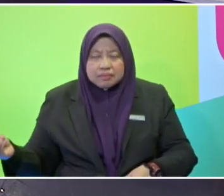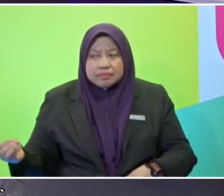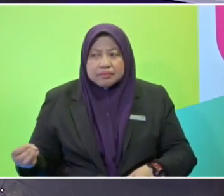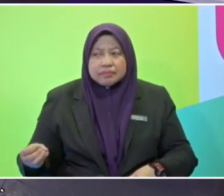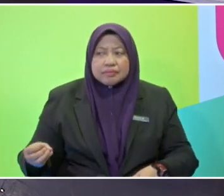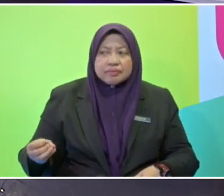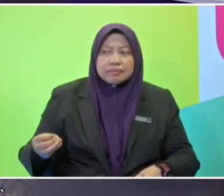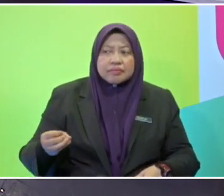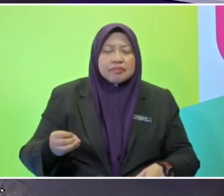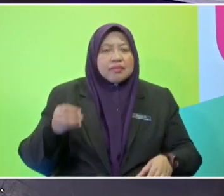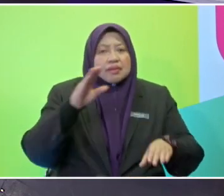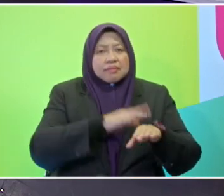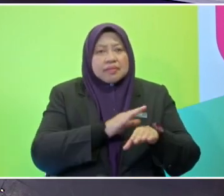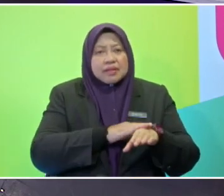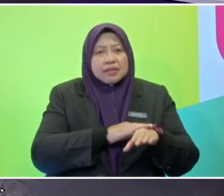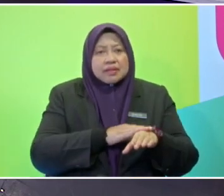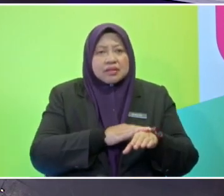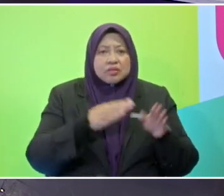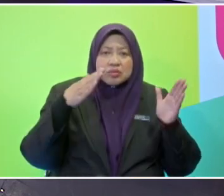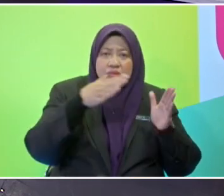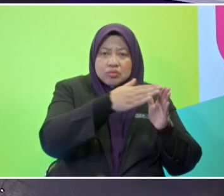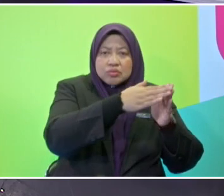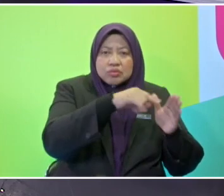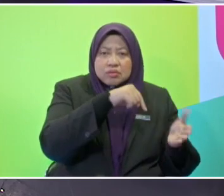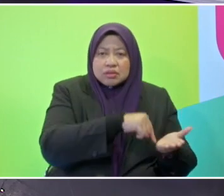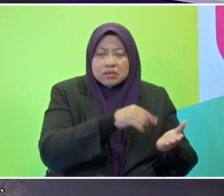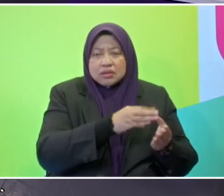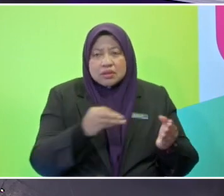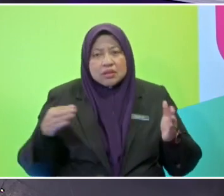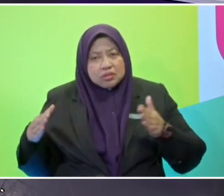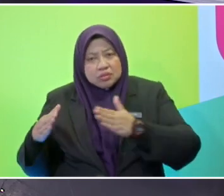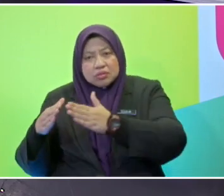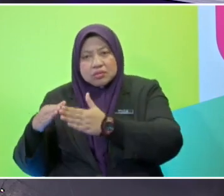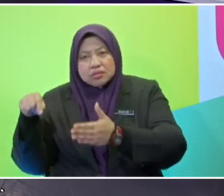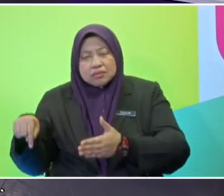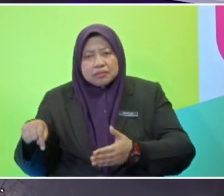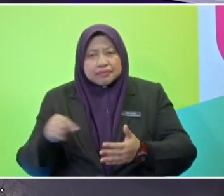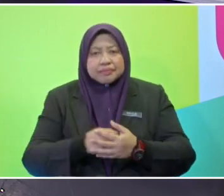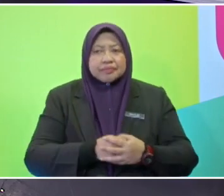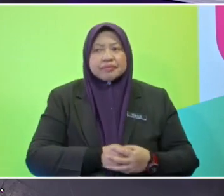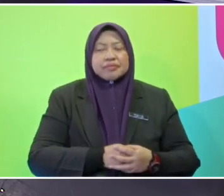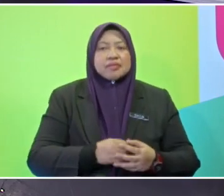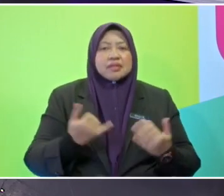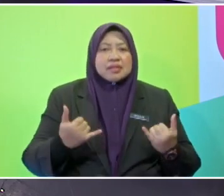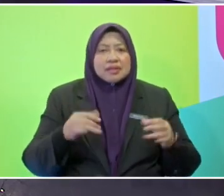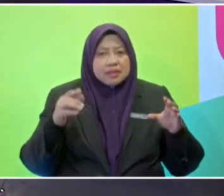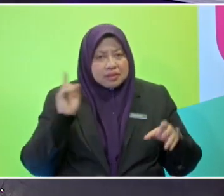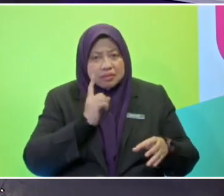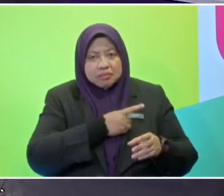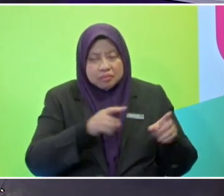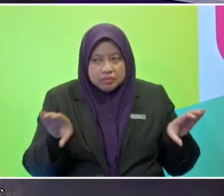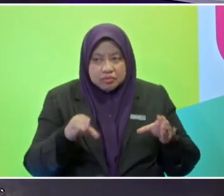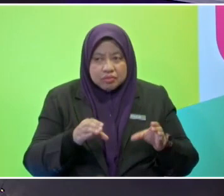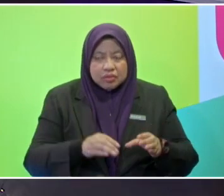also That this angle. Okay. Yeah. All so you right. shine it from here Okay. and here. All right. Let's Okay. do that. Okay. So I'll